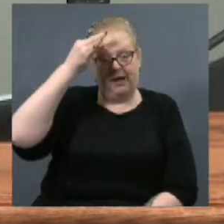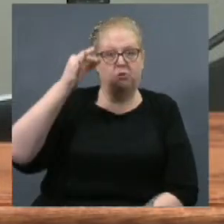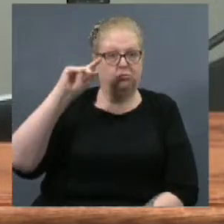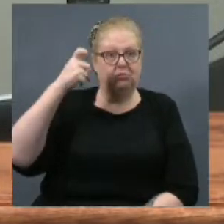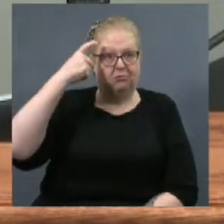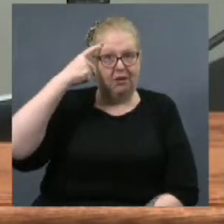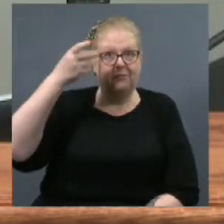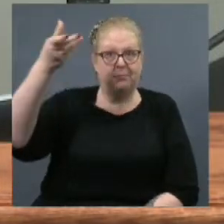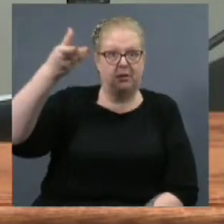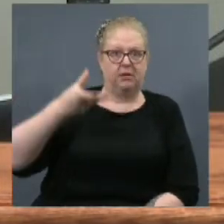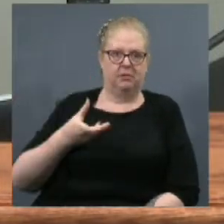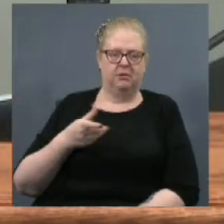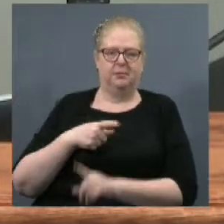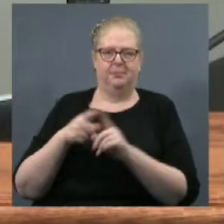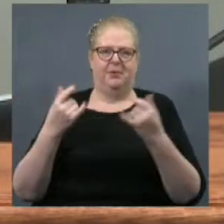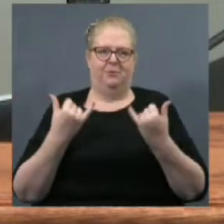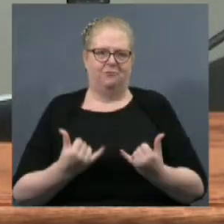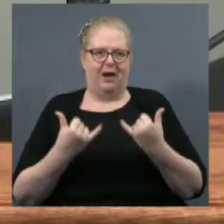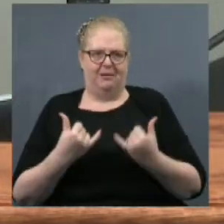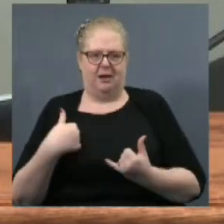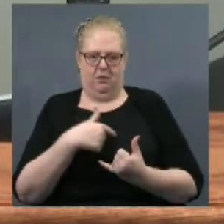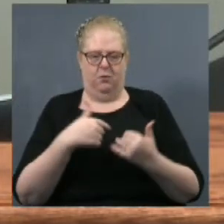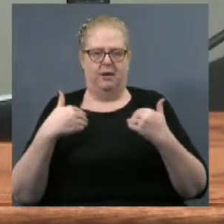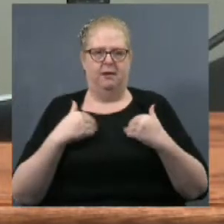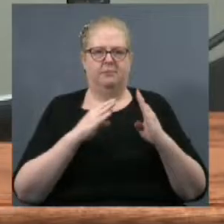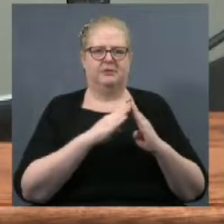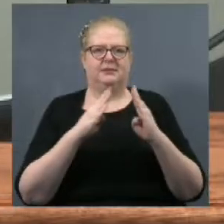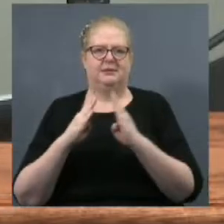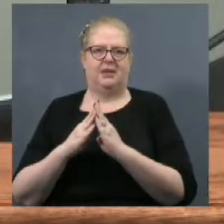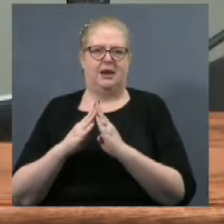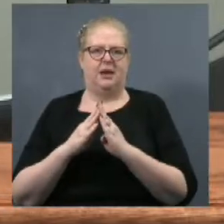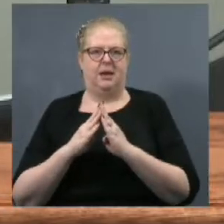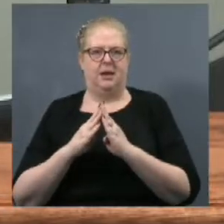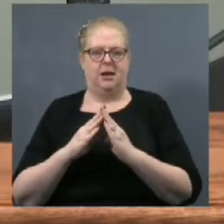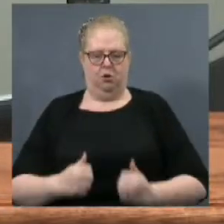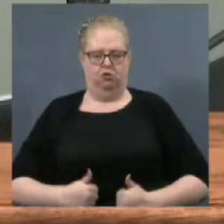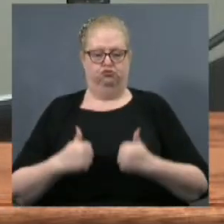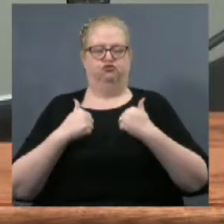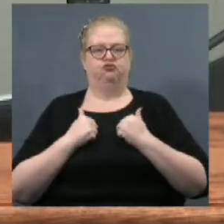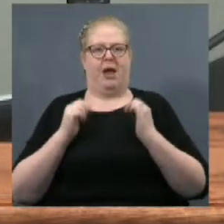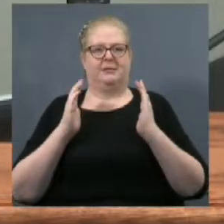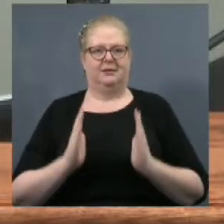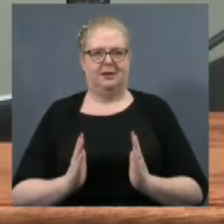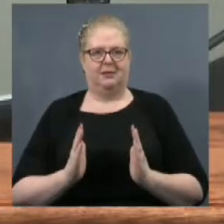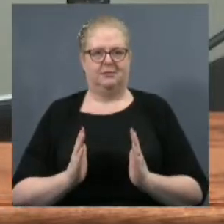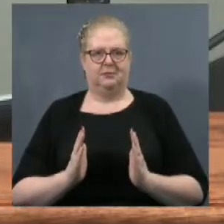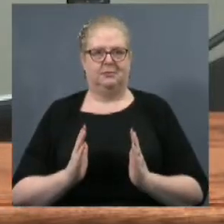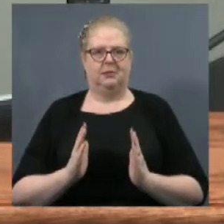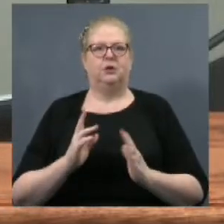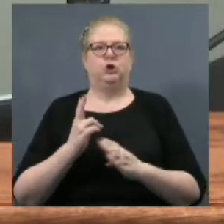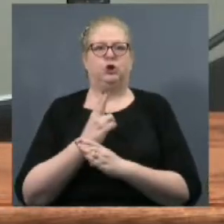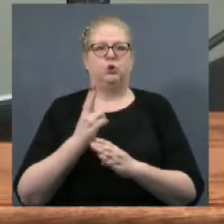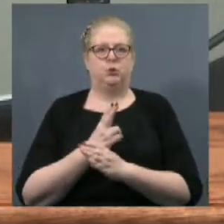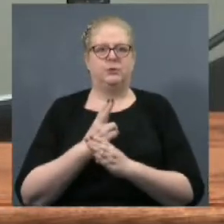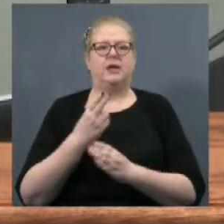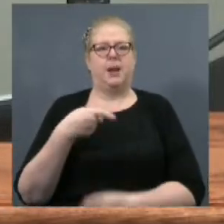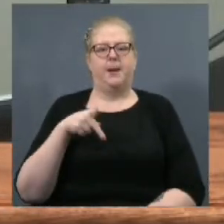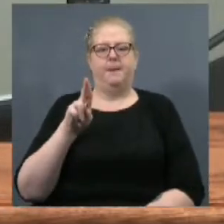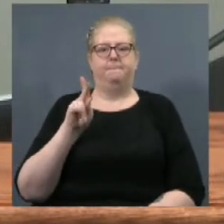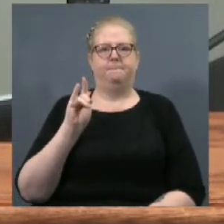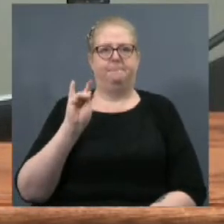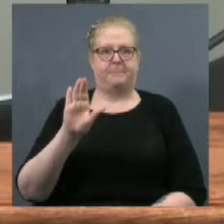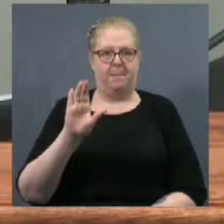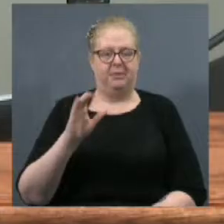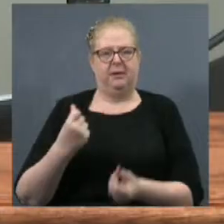are city residents on public subsidy in these homes. And if they do